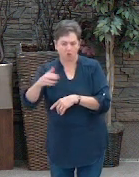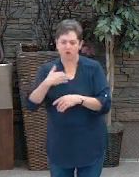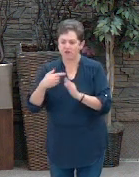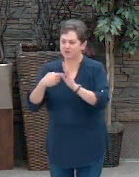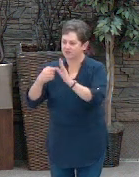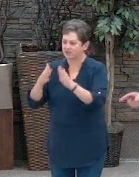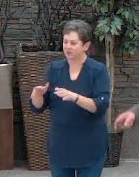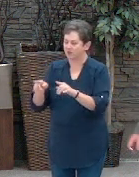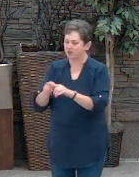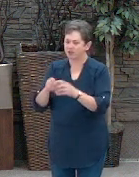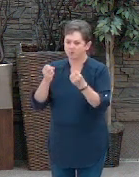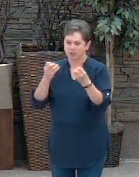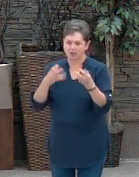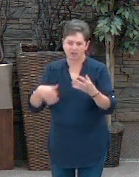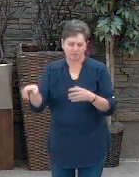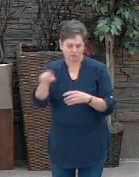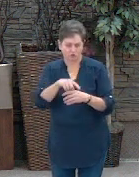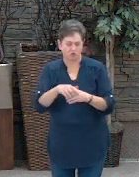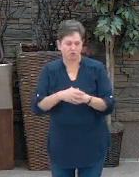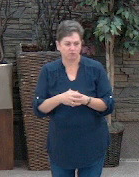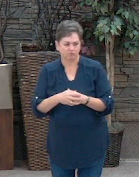have an example like many of you.